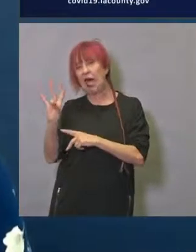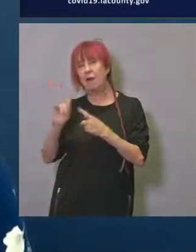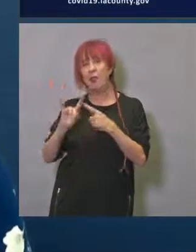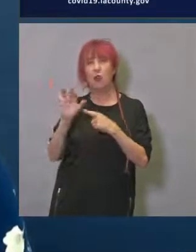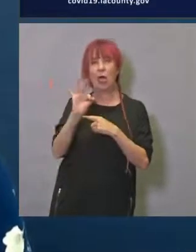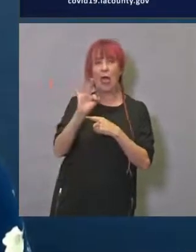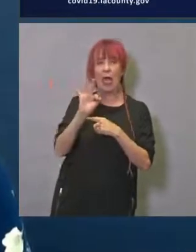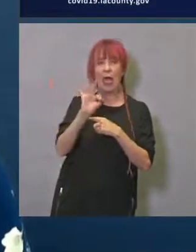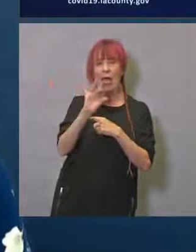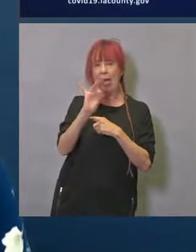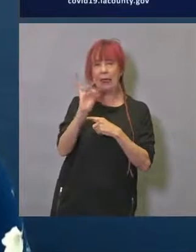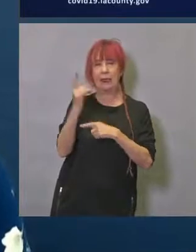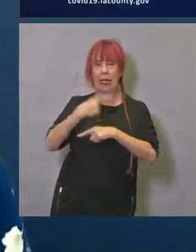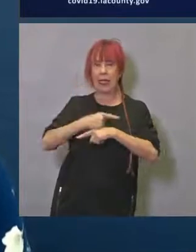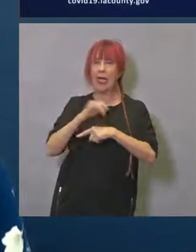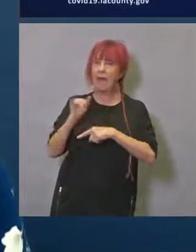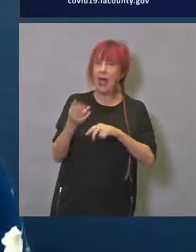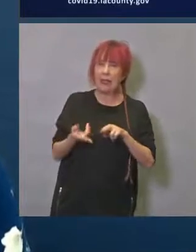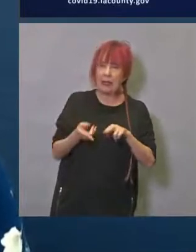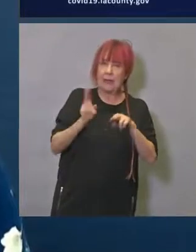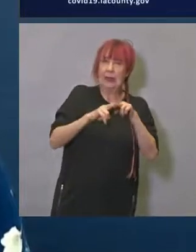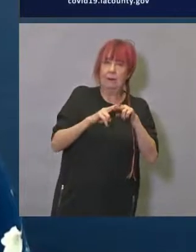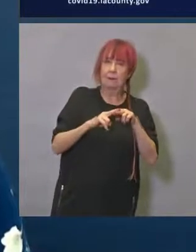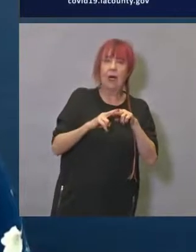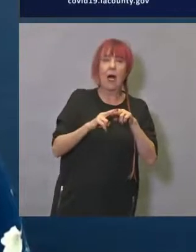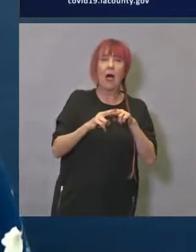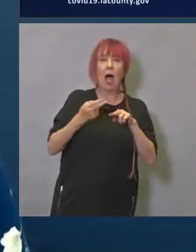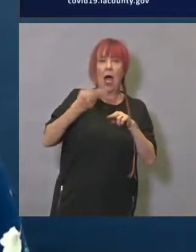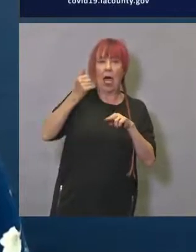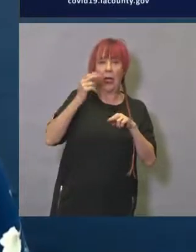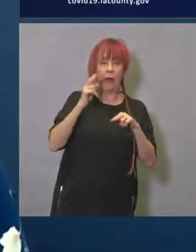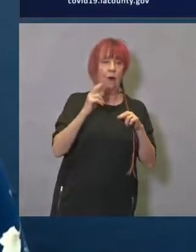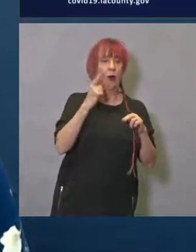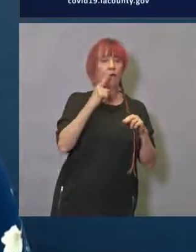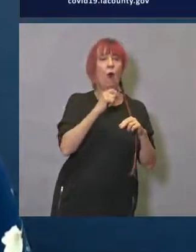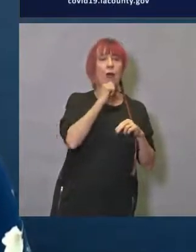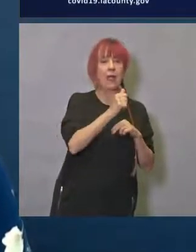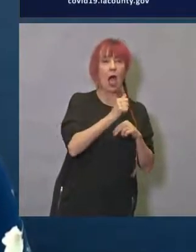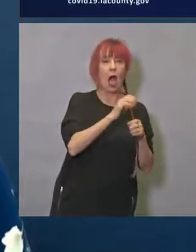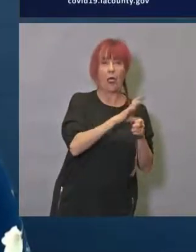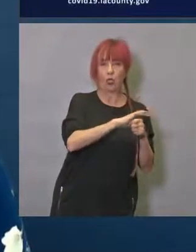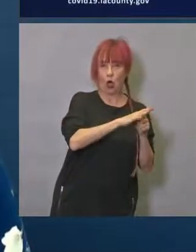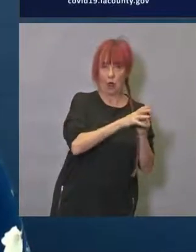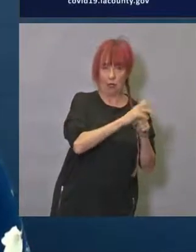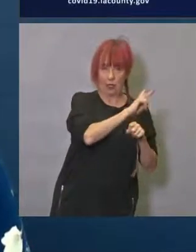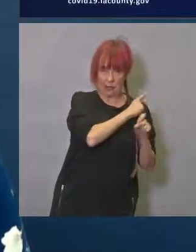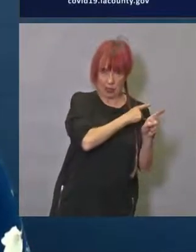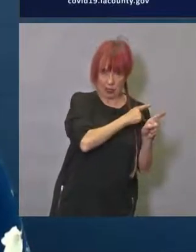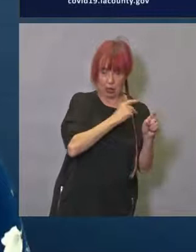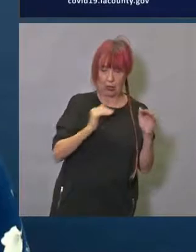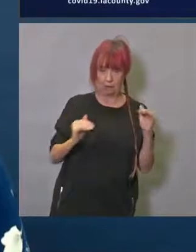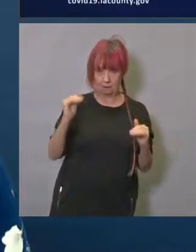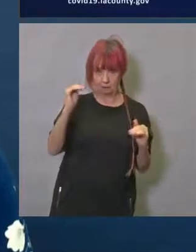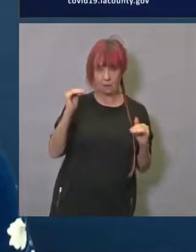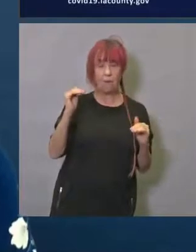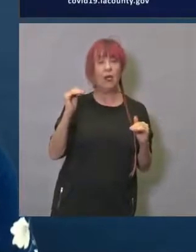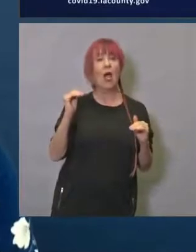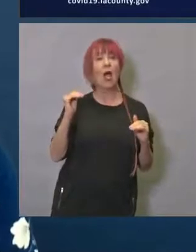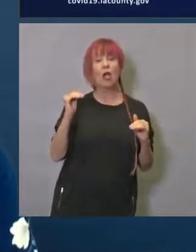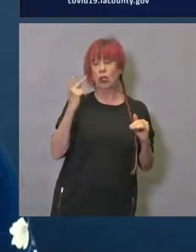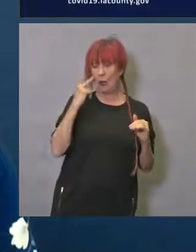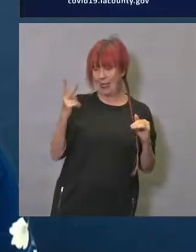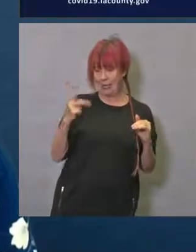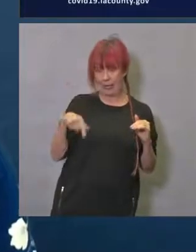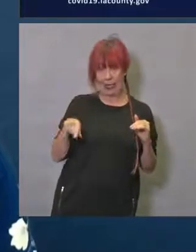That's significantly higher than the average length of stay for a typical non-COVID patient. So as we see these